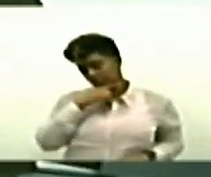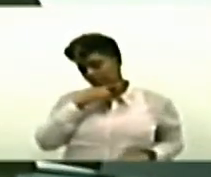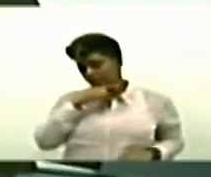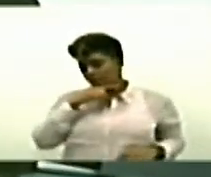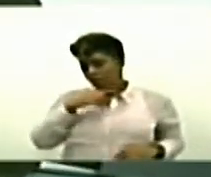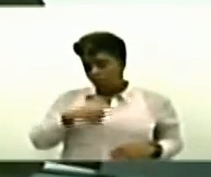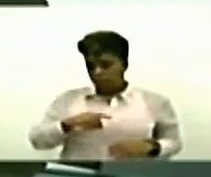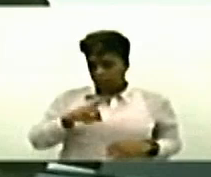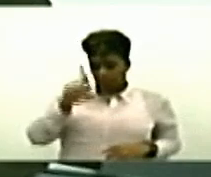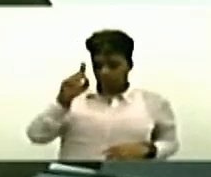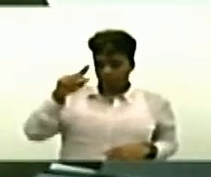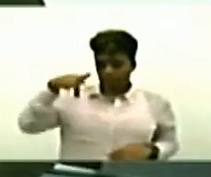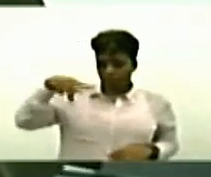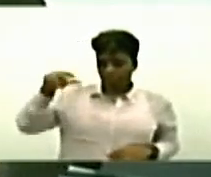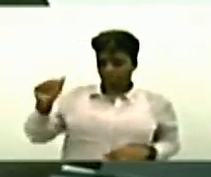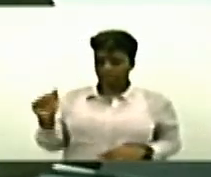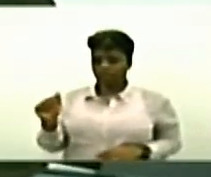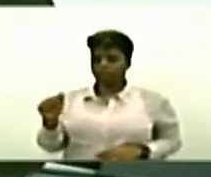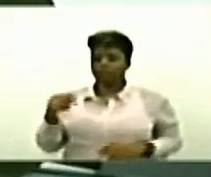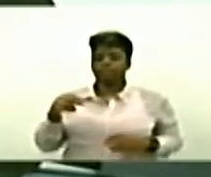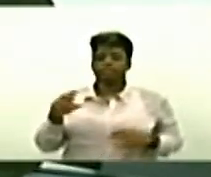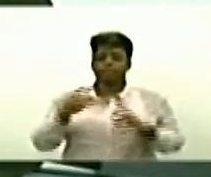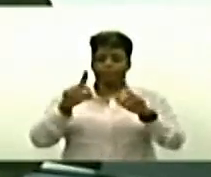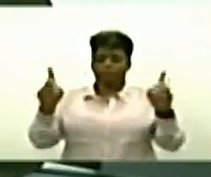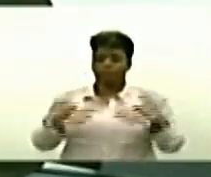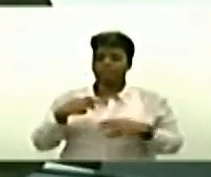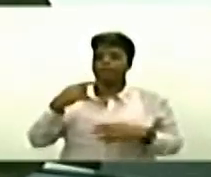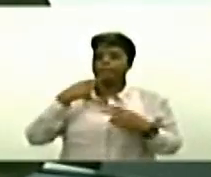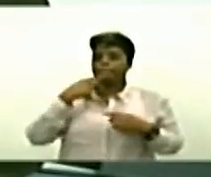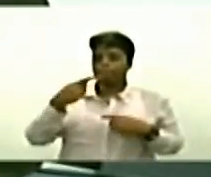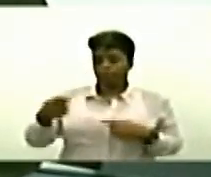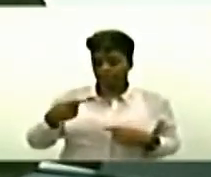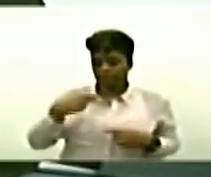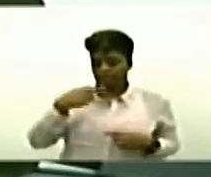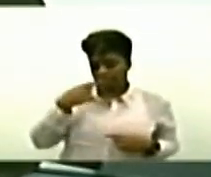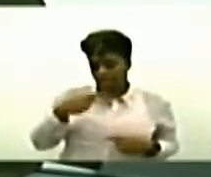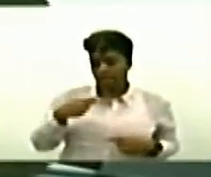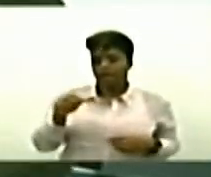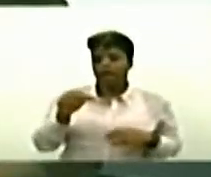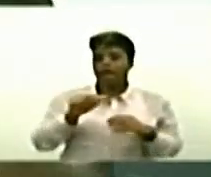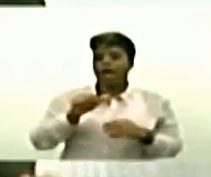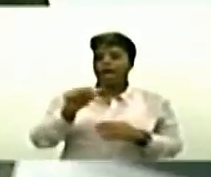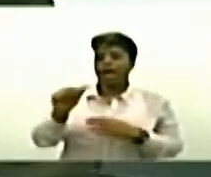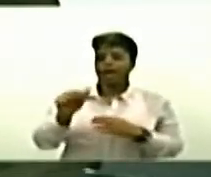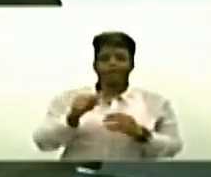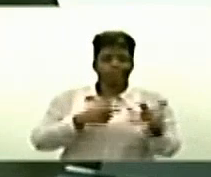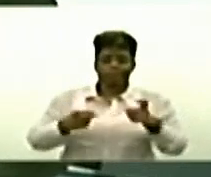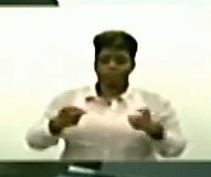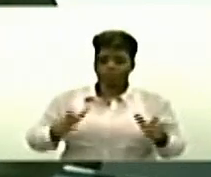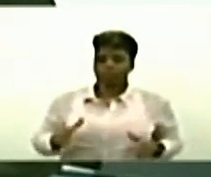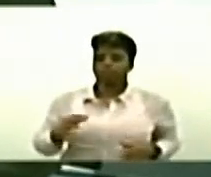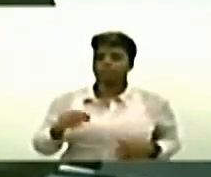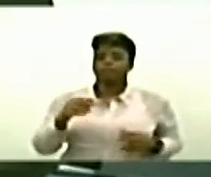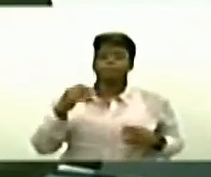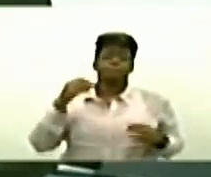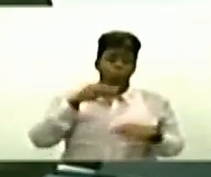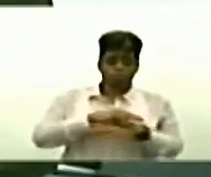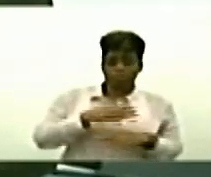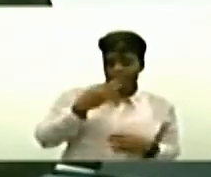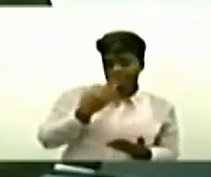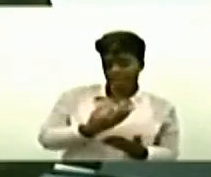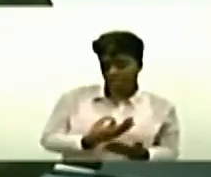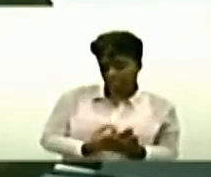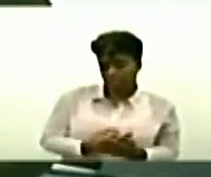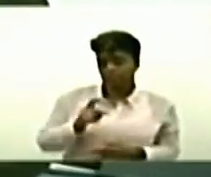Public Administration, and of course, the police will have to, Ministry of Finance will have to be involved. So